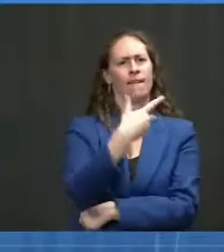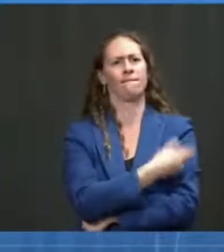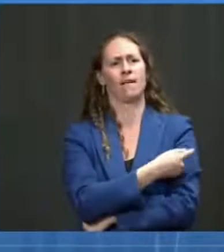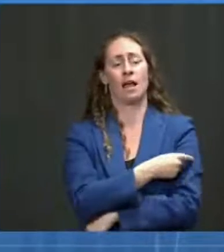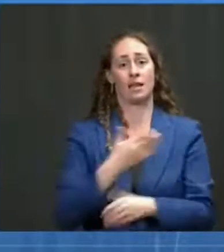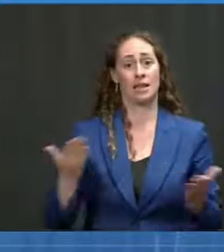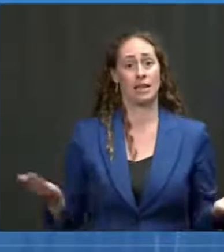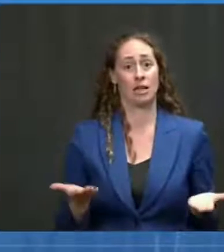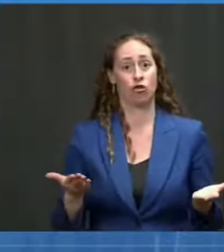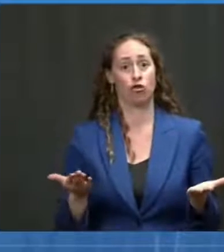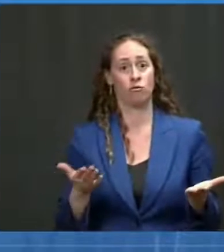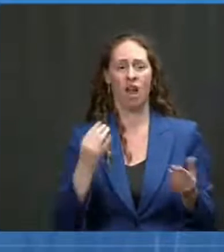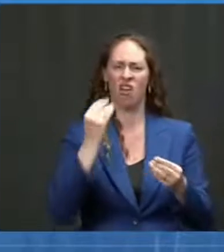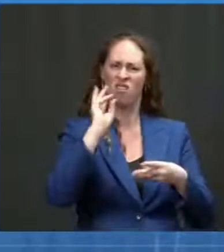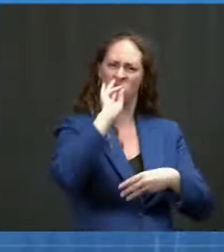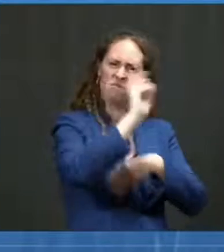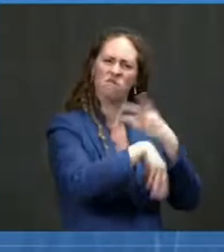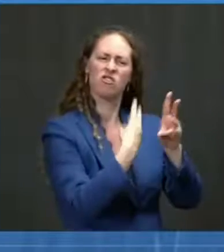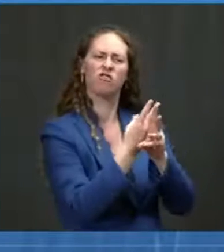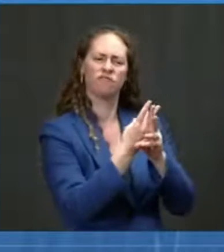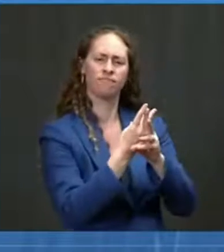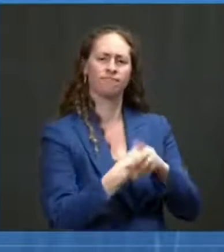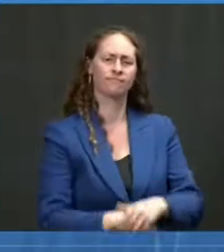and around the world.